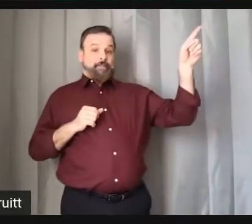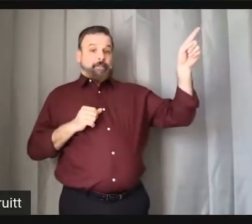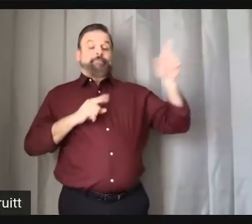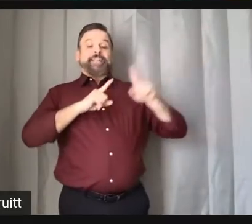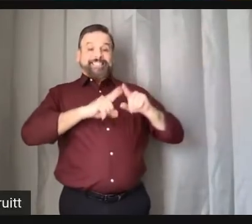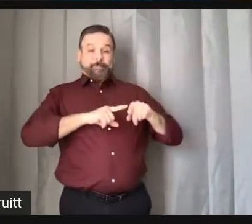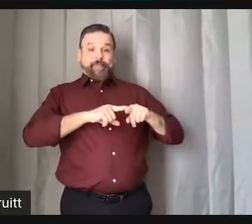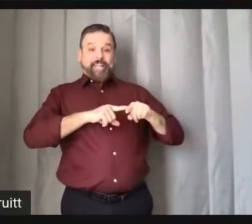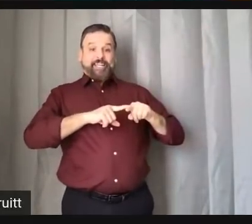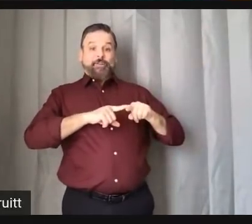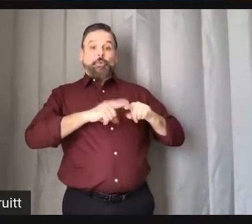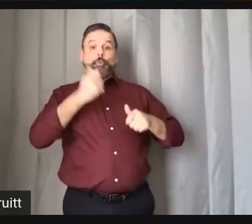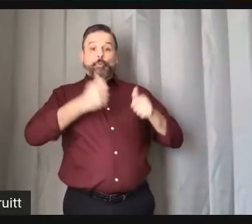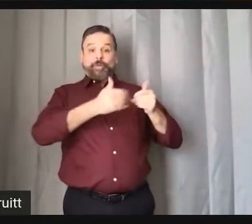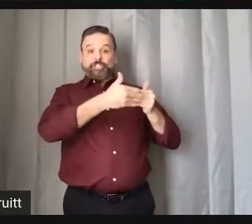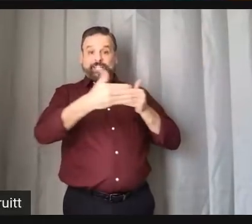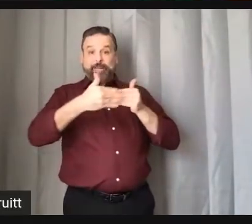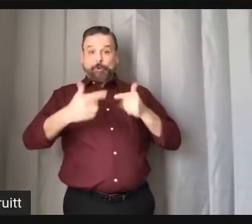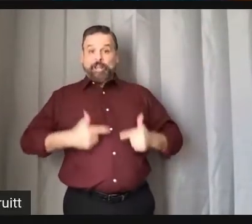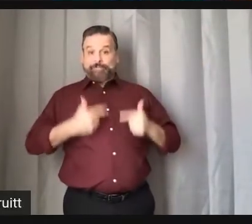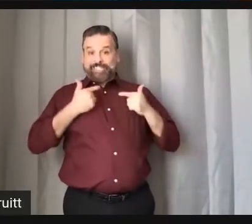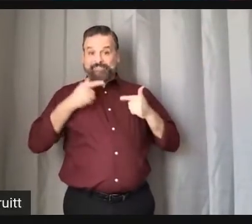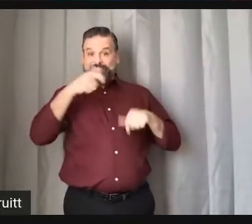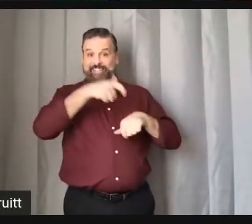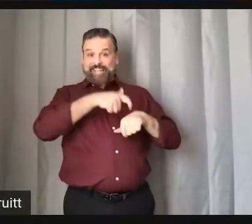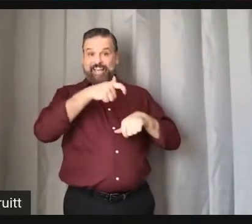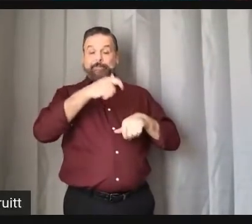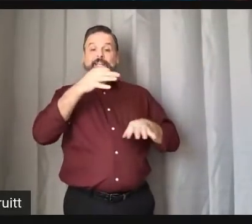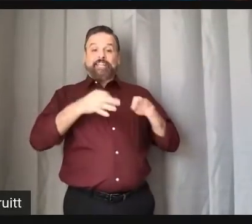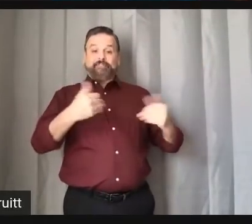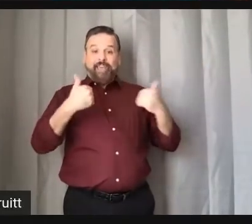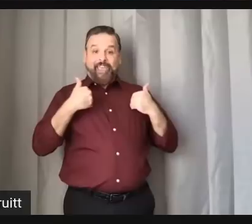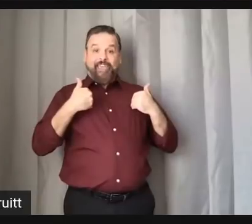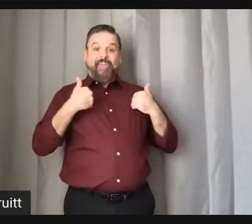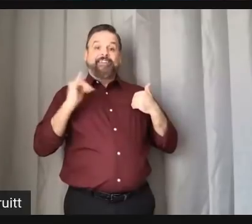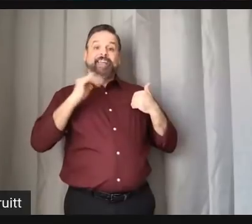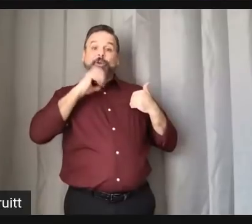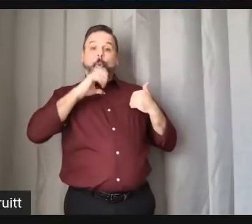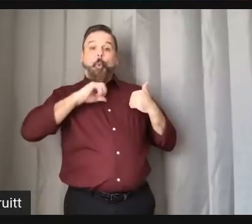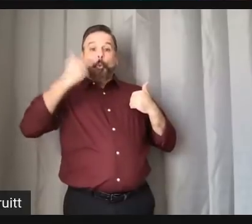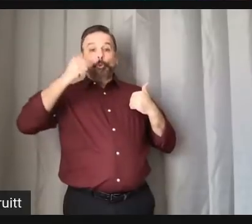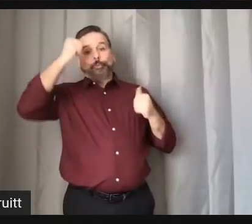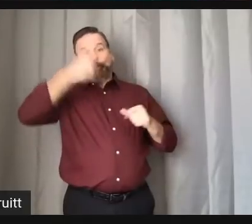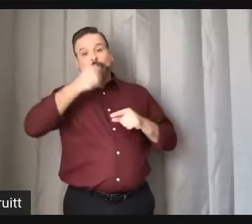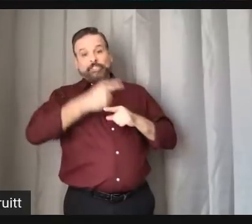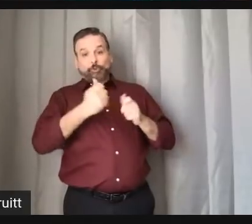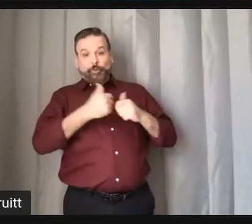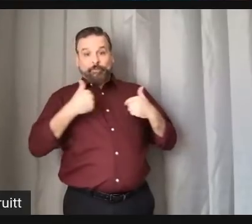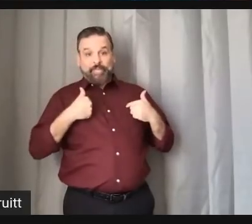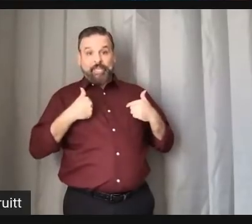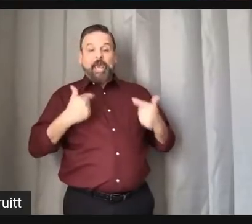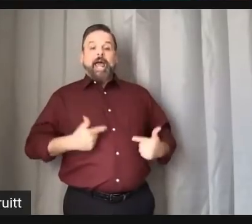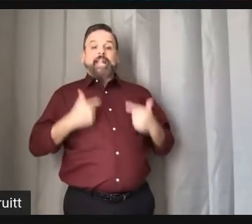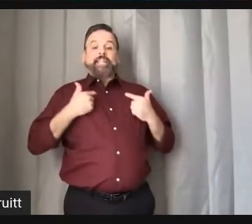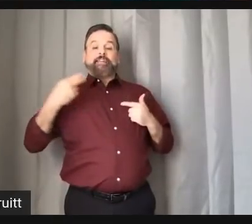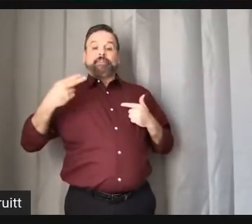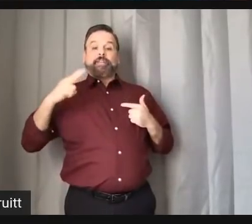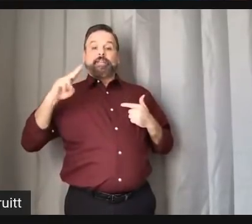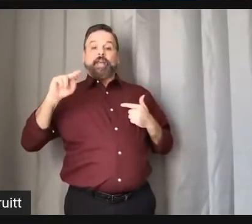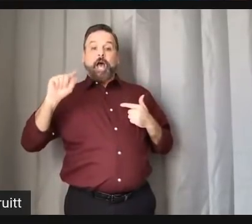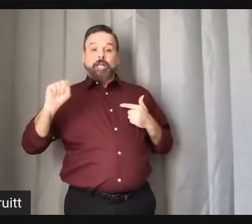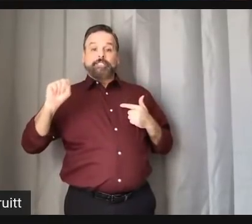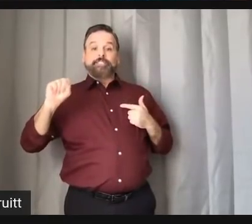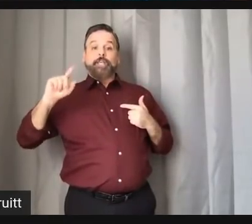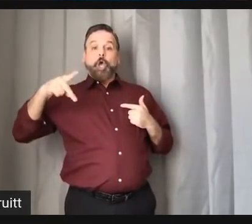both on what neighborhood I was living in at the time and if I had like an older sibling with me. So when I lived in Hunts Point, I wasn't allowed to go